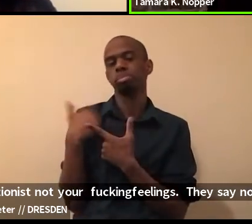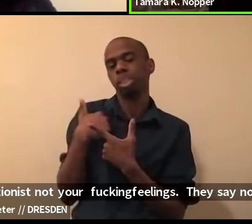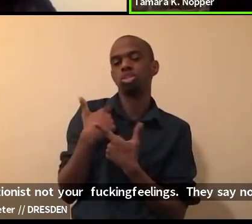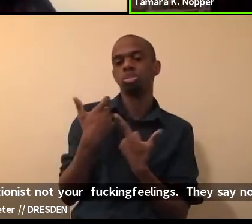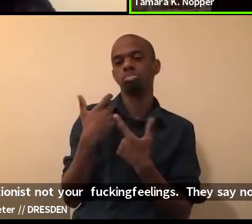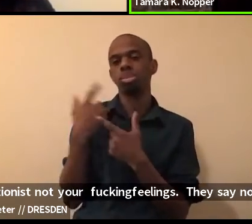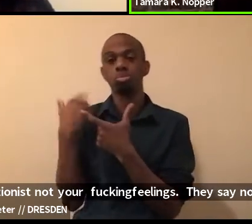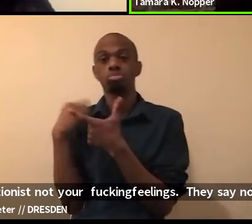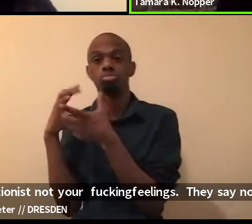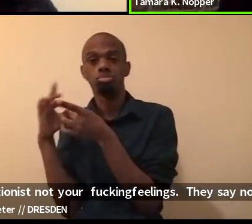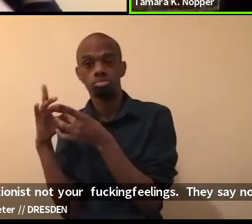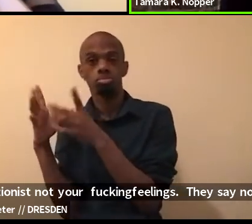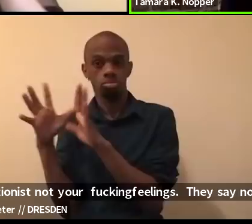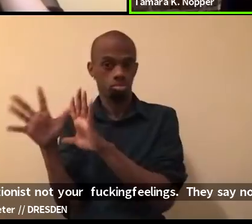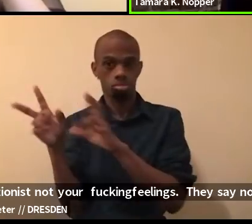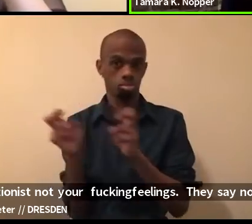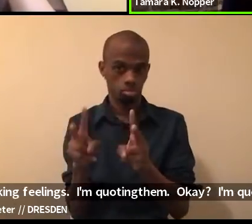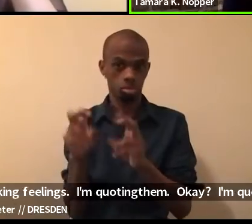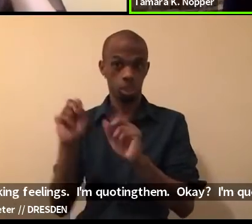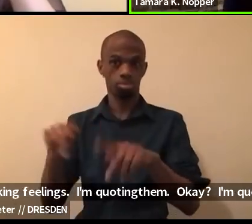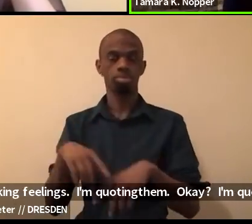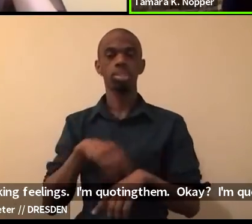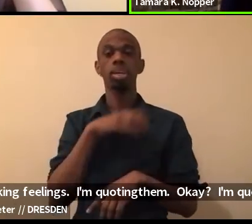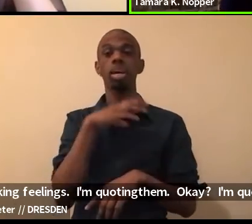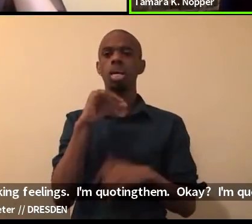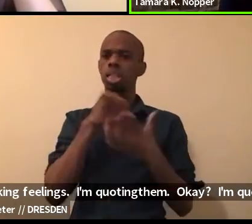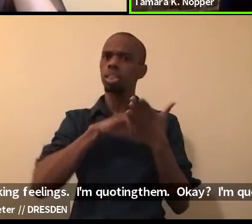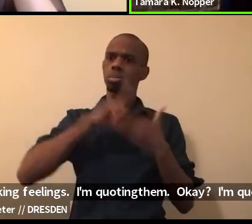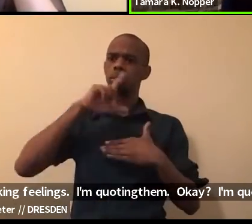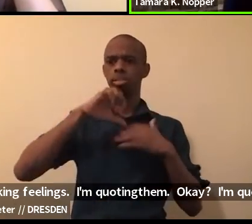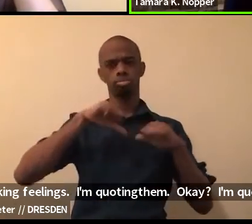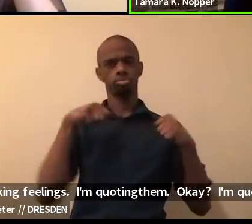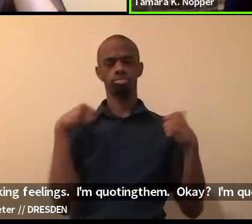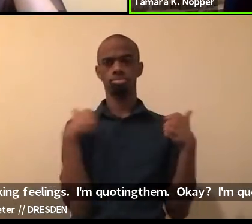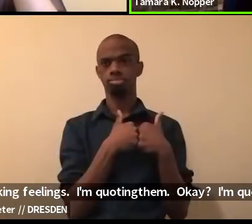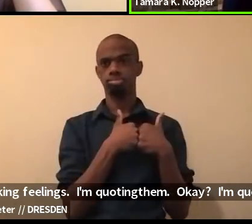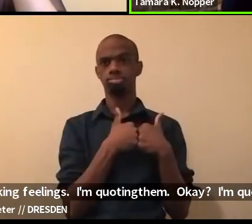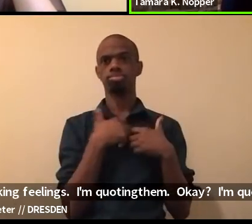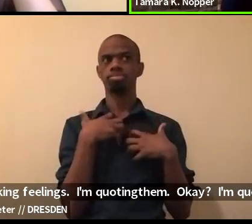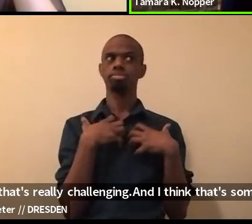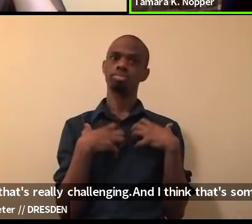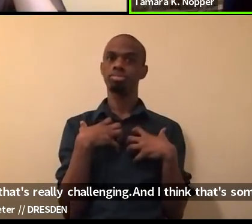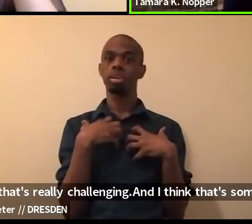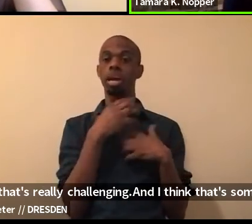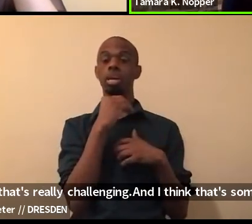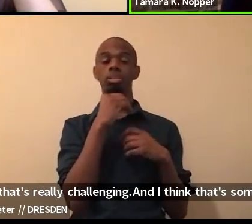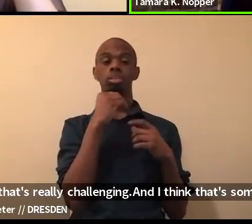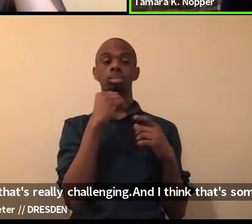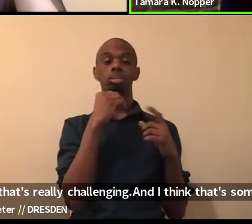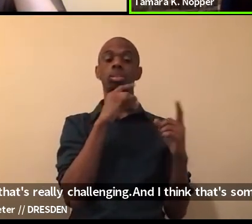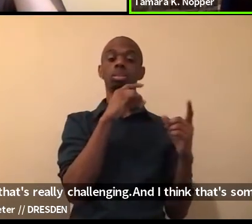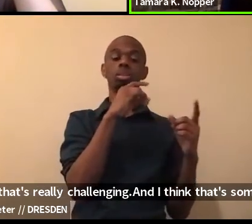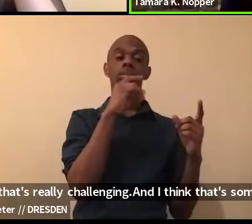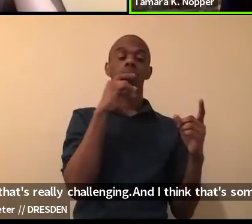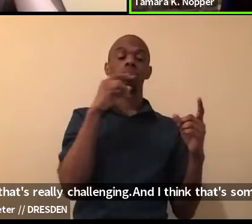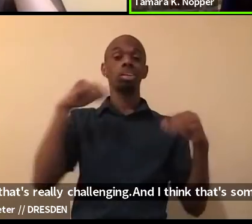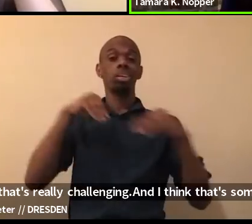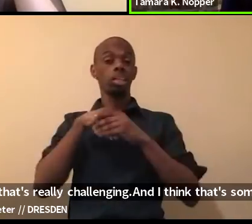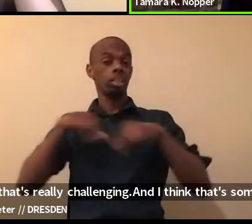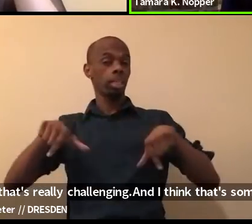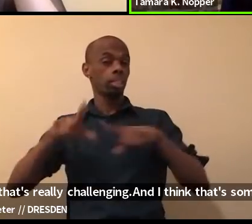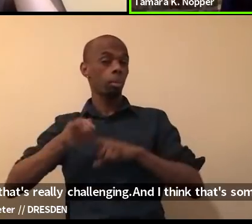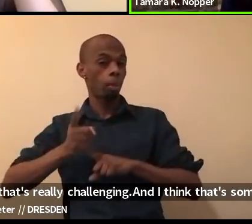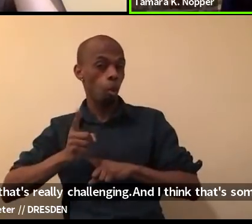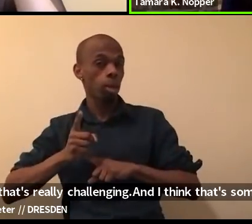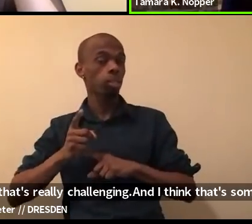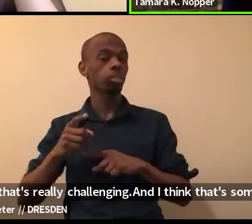right? And that's really challenging. And I think that's something actually I've been thinking a lot about in this moment, is about the kind of power of